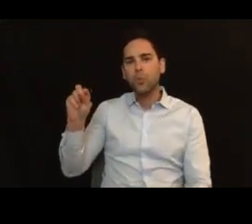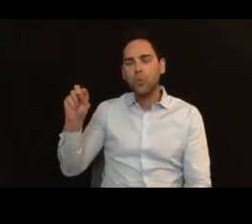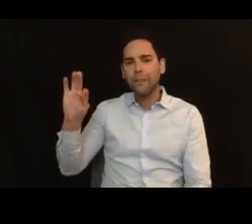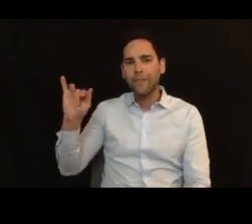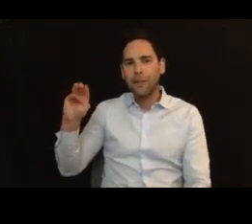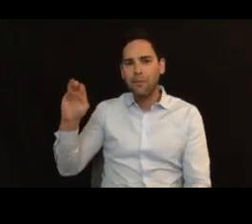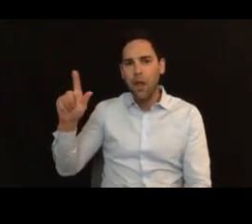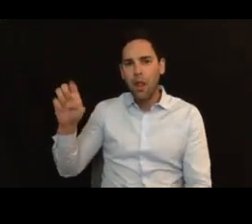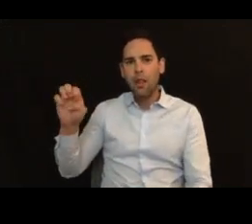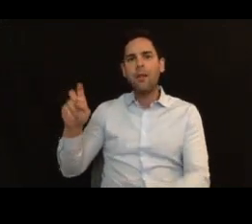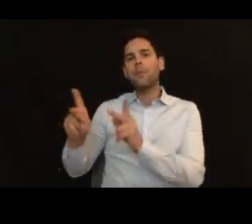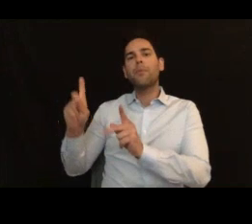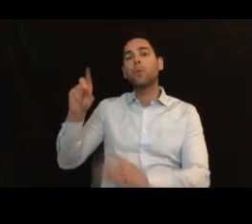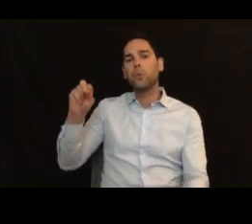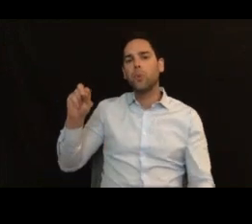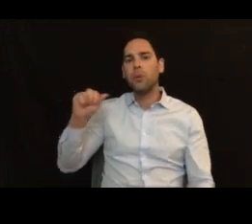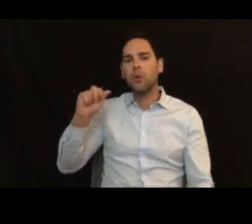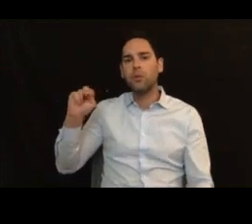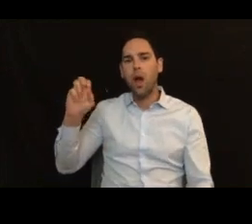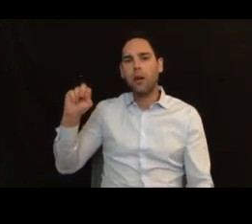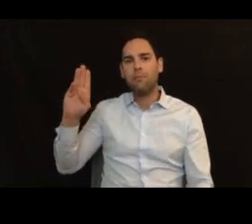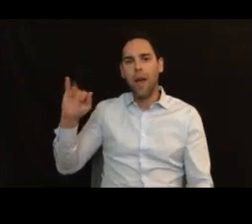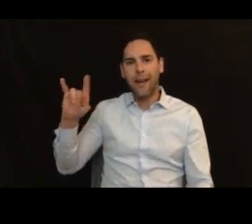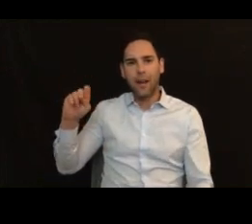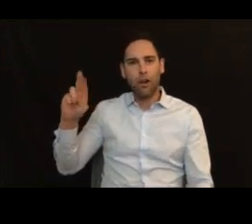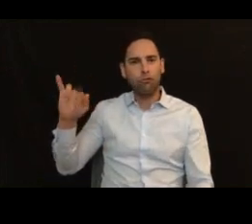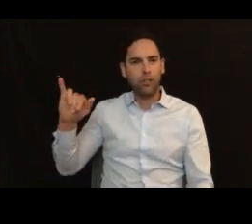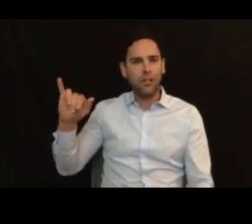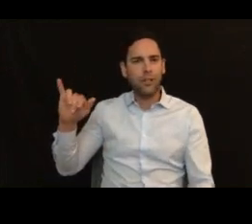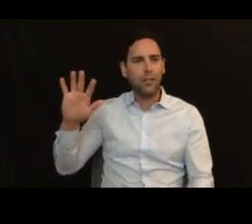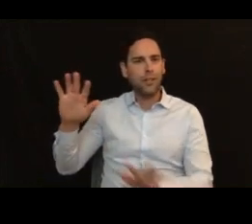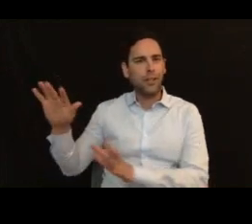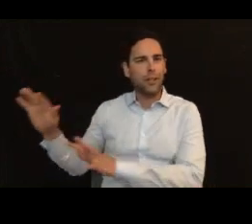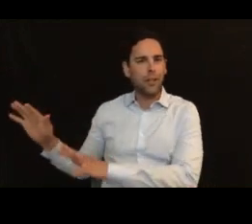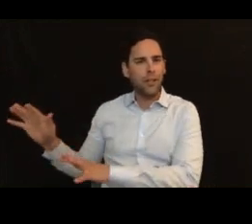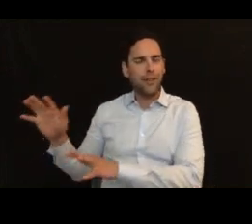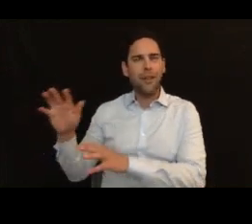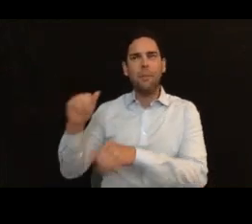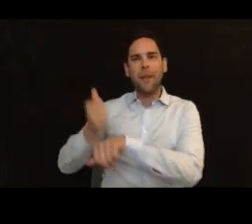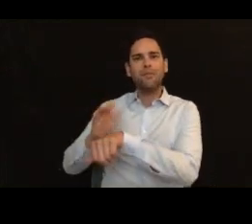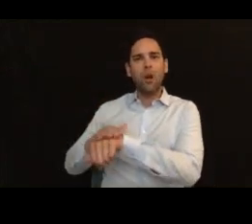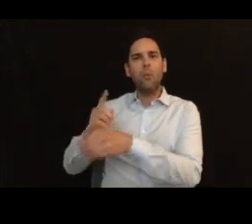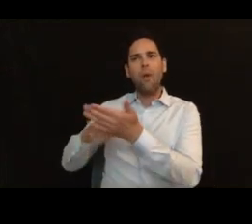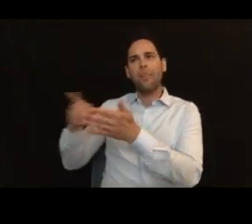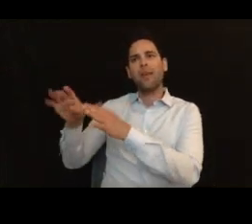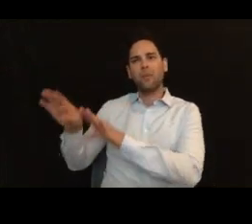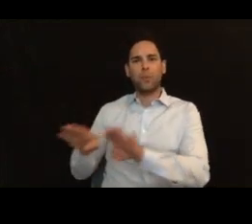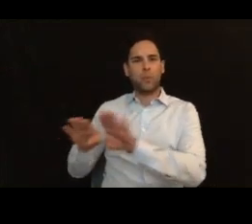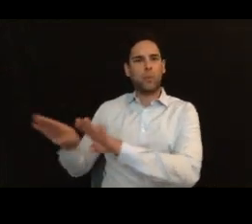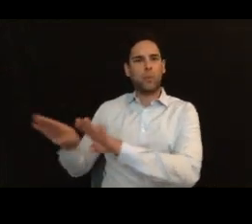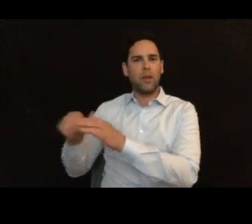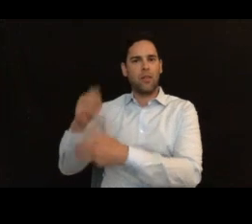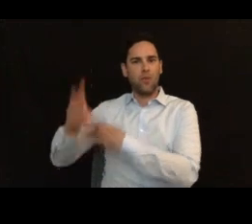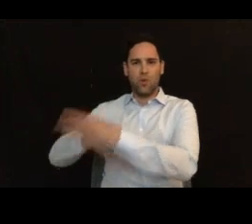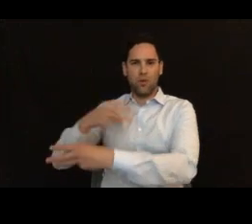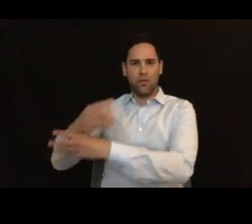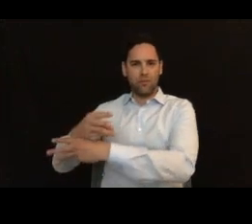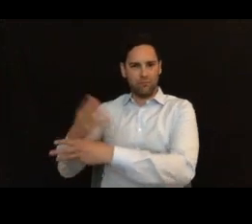norms for what those things mean and actions that kind of reference those norms. And the actions people do are kind of going